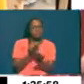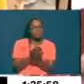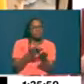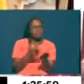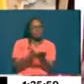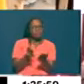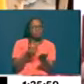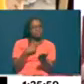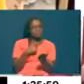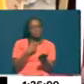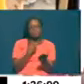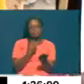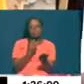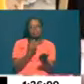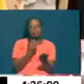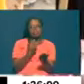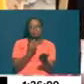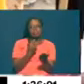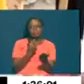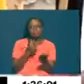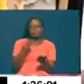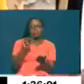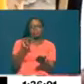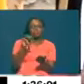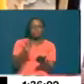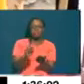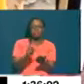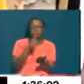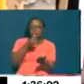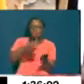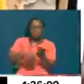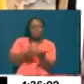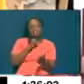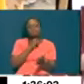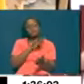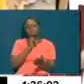zangu. Nimeenda kwa NMS nikaandika barua ku complain.